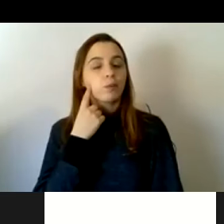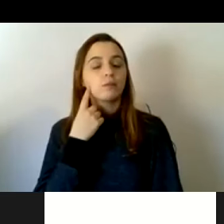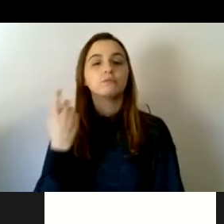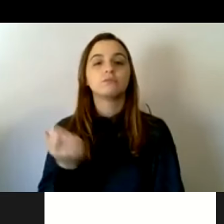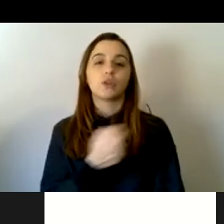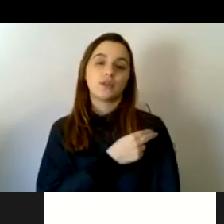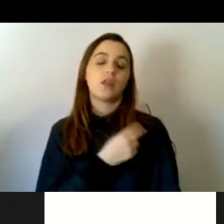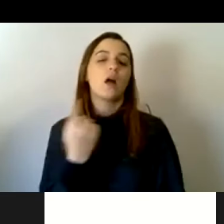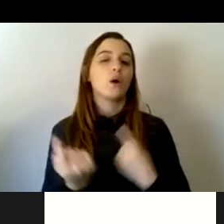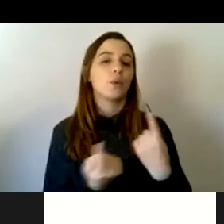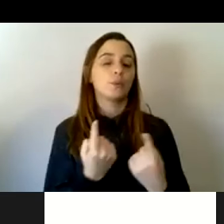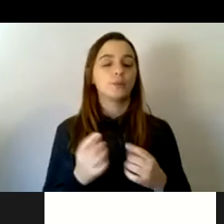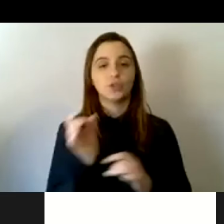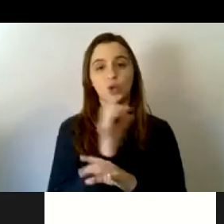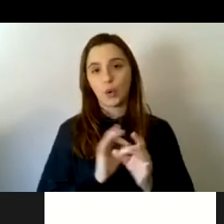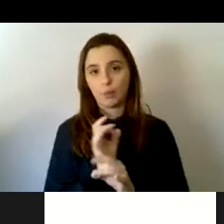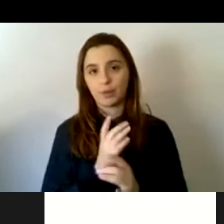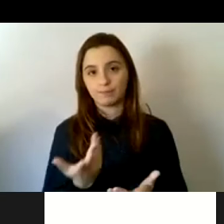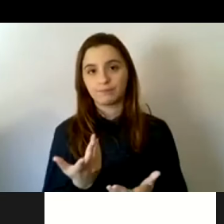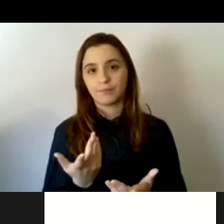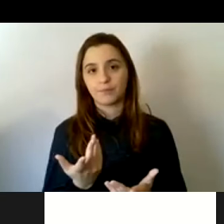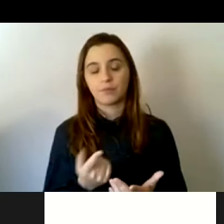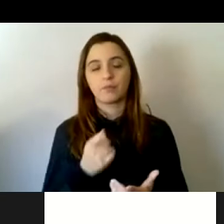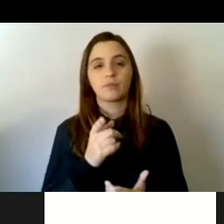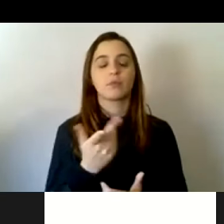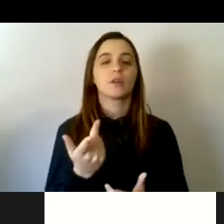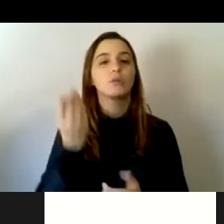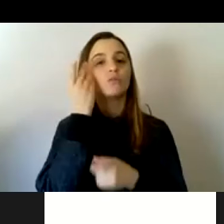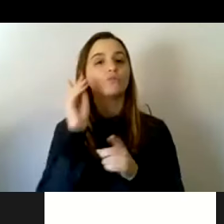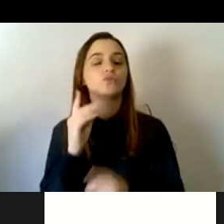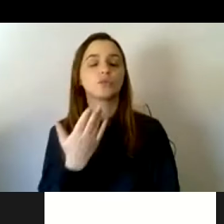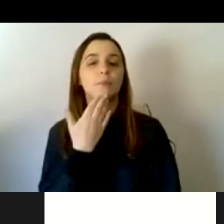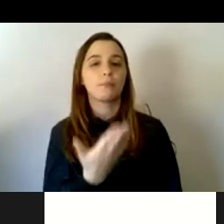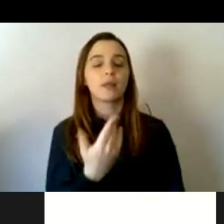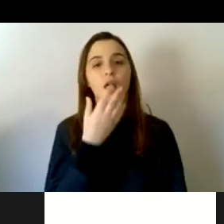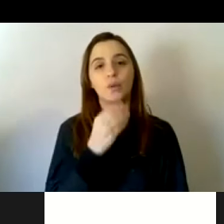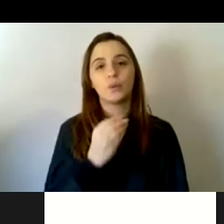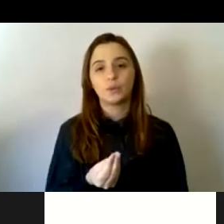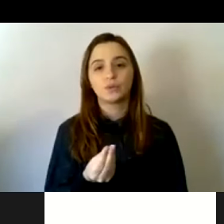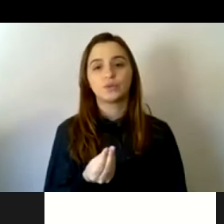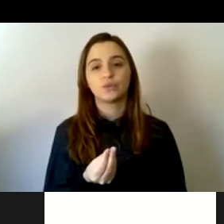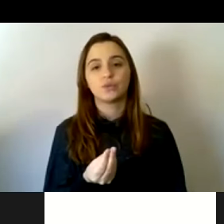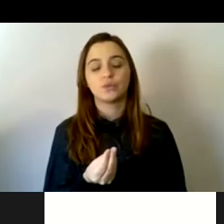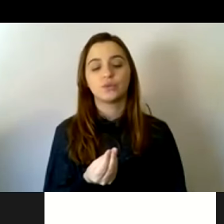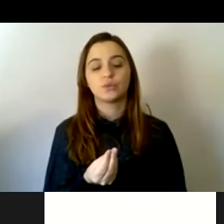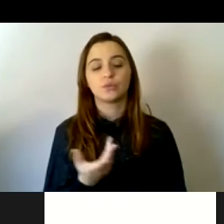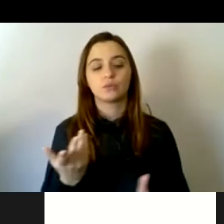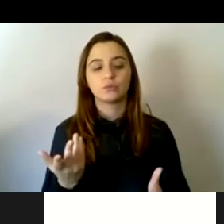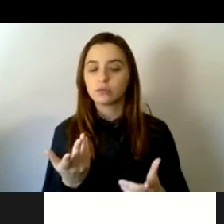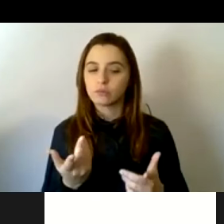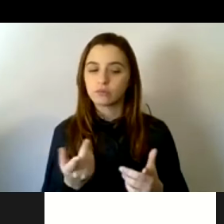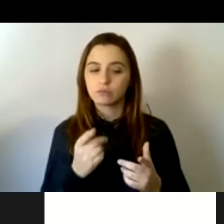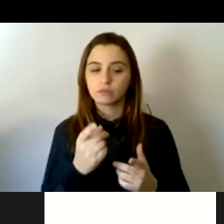in New York oblige their teachers to ask their students their pronouns. How important do you think is that? Is that a